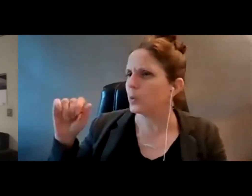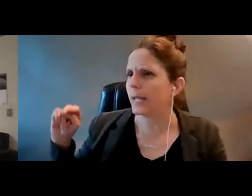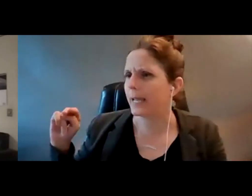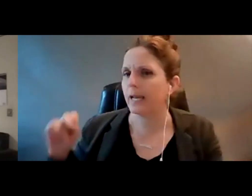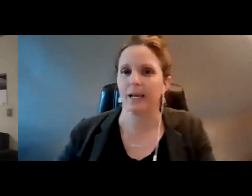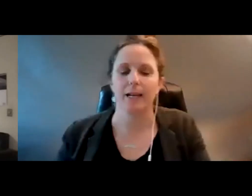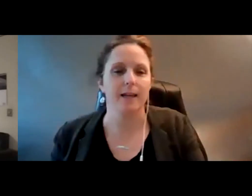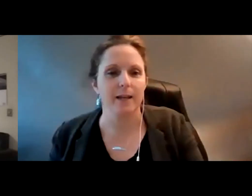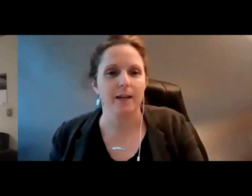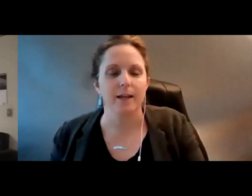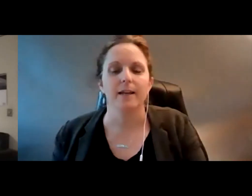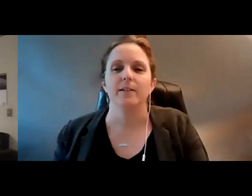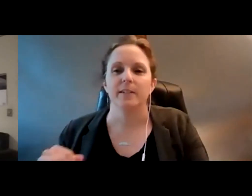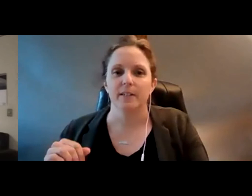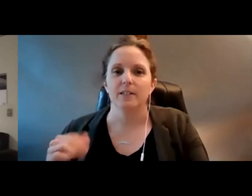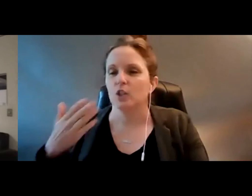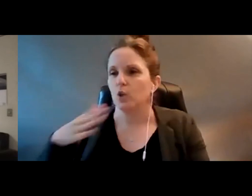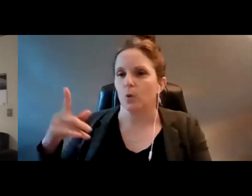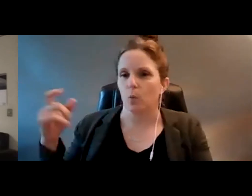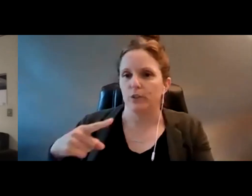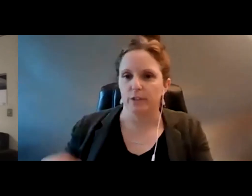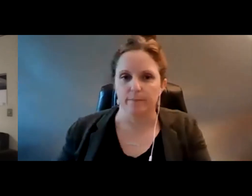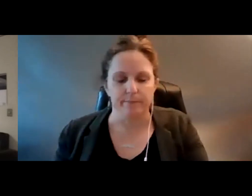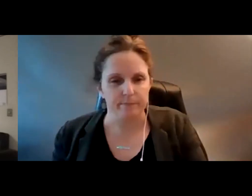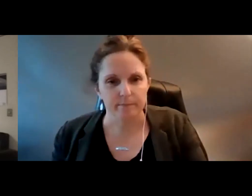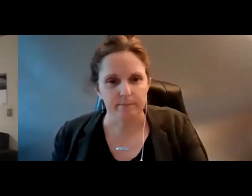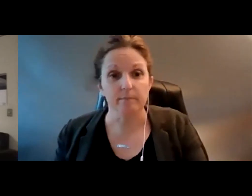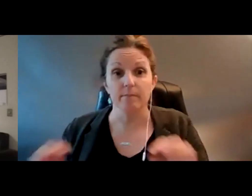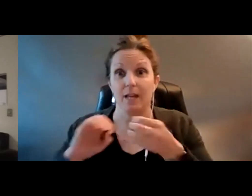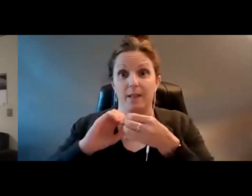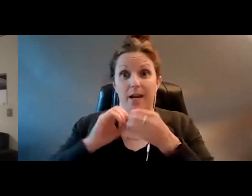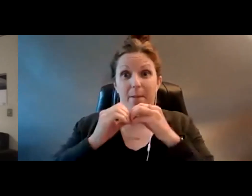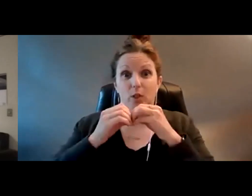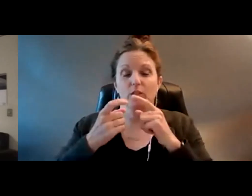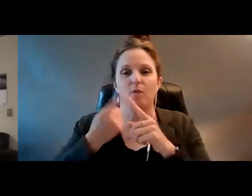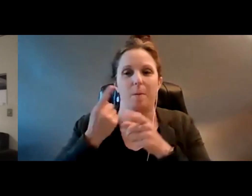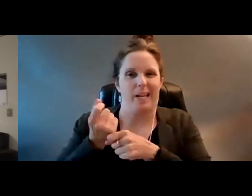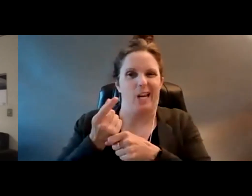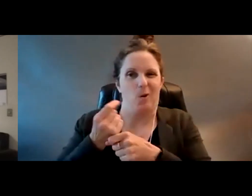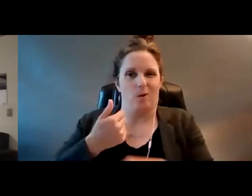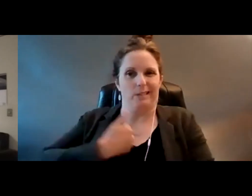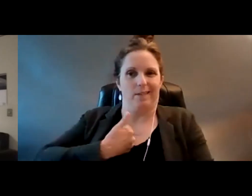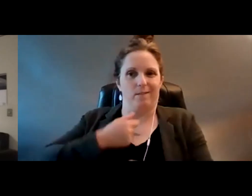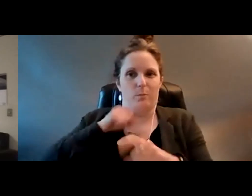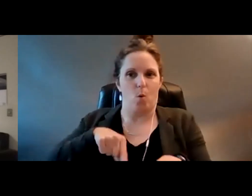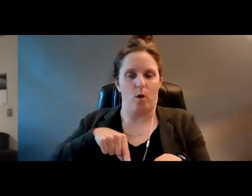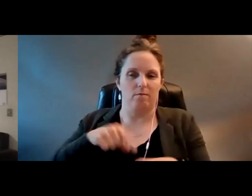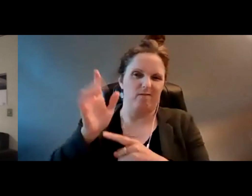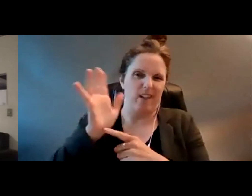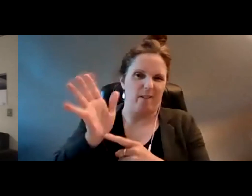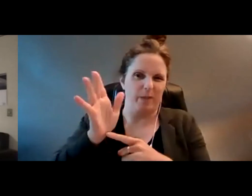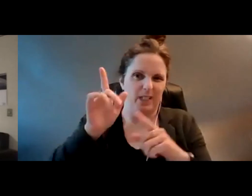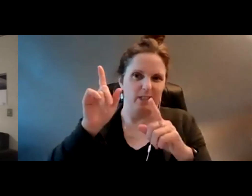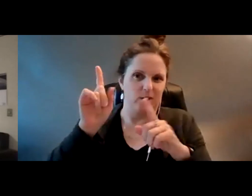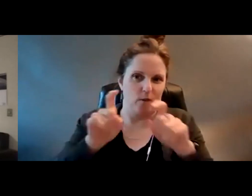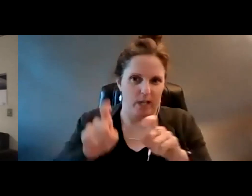varenicline, I got it. Without a CHW who had a lower abstinence rate? Yeah, that's a great question, Dan. Thanks for the